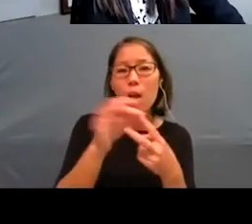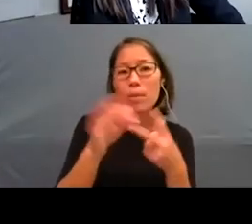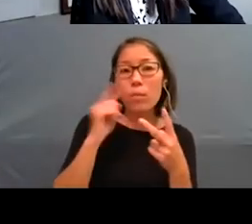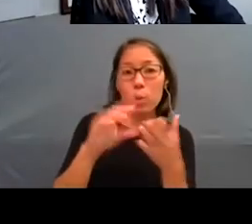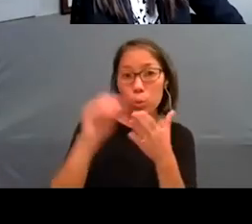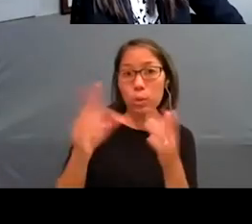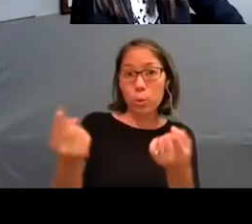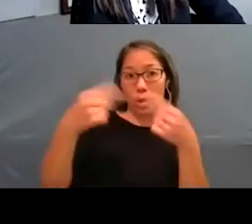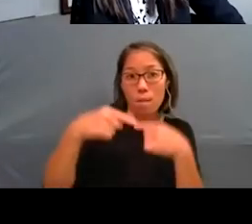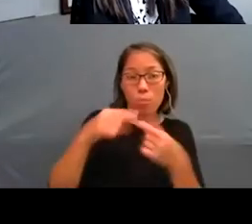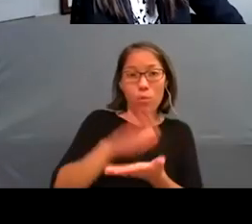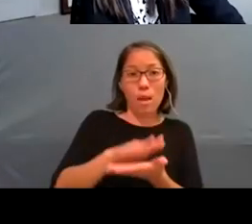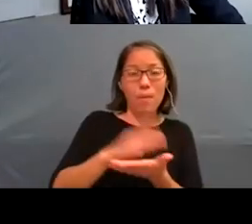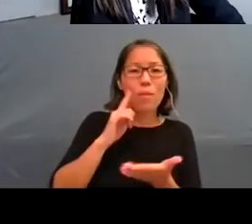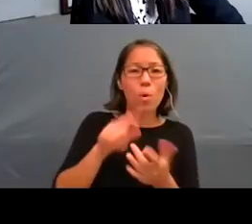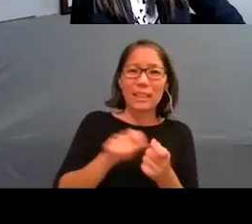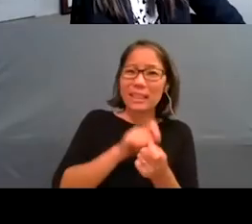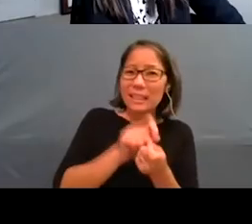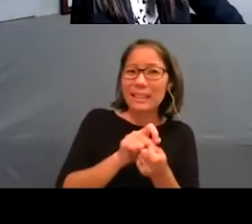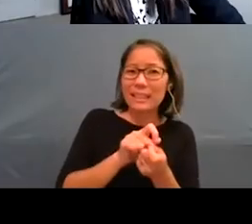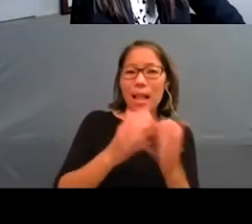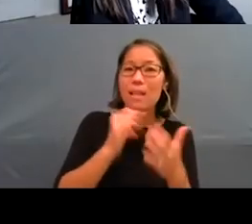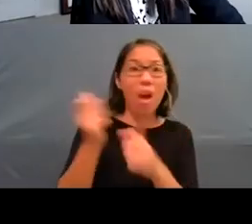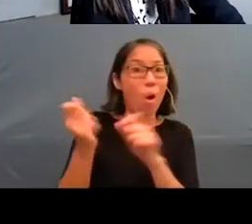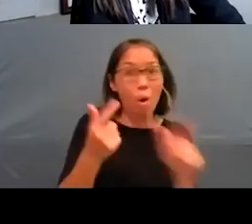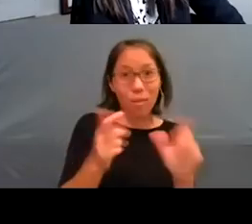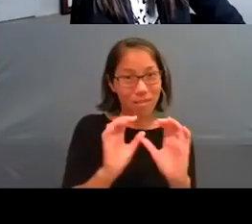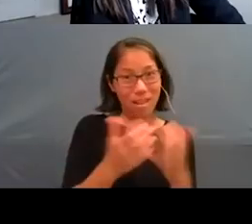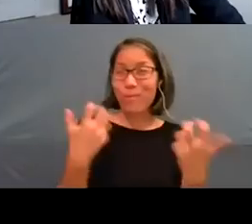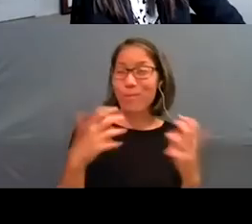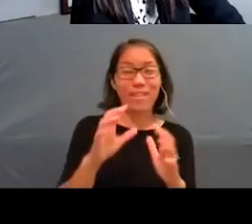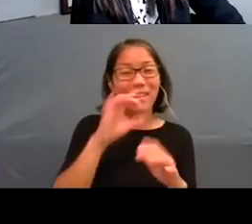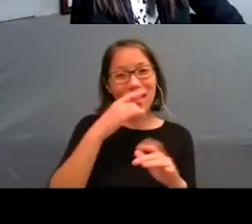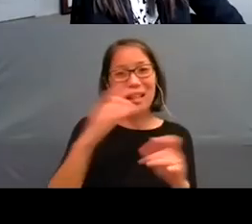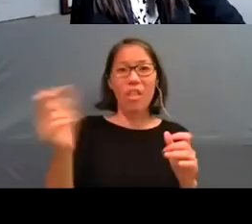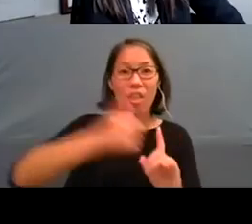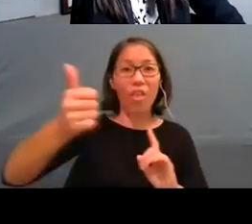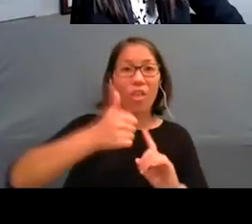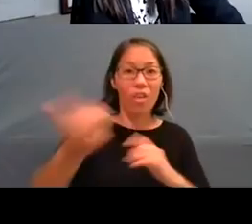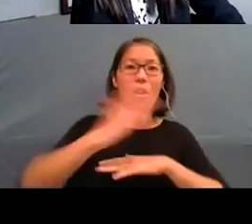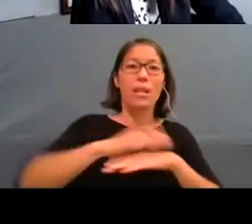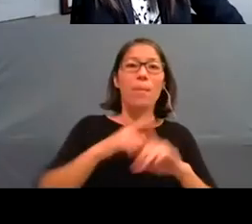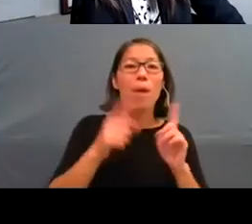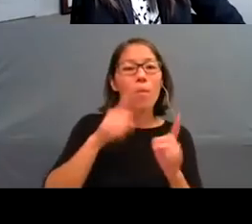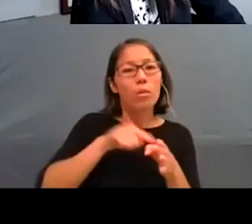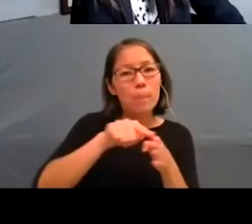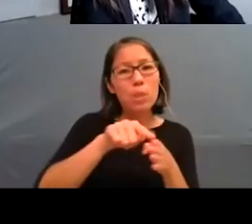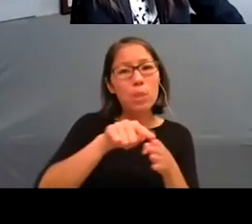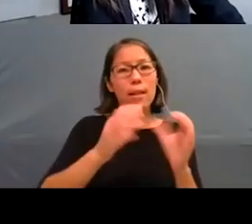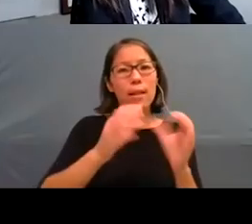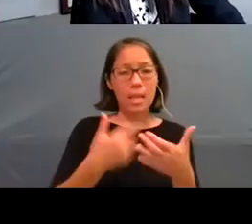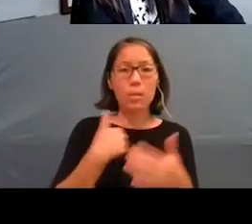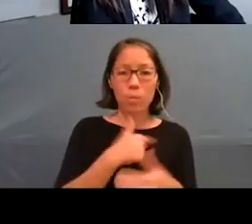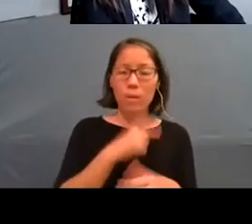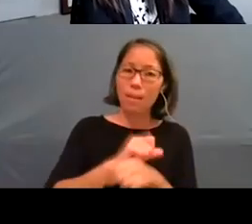campus for select classes, not every class. We don't want the kids back and forth all day, but for those specialized classes, we are